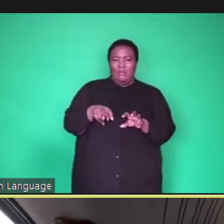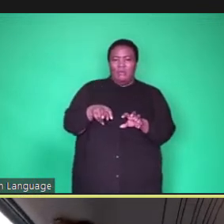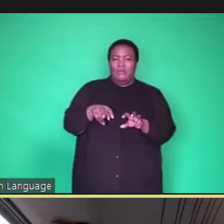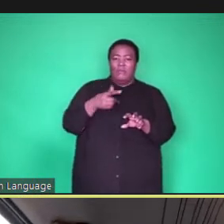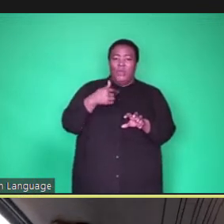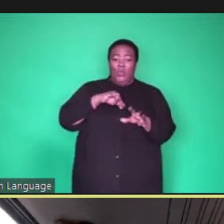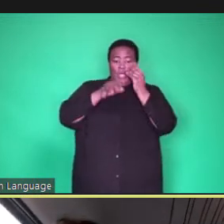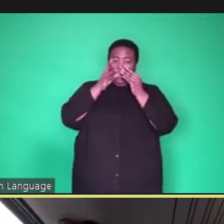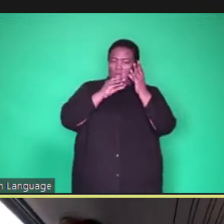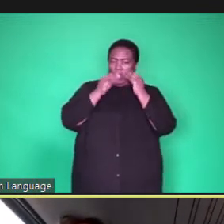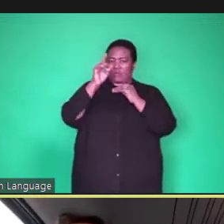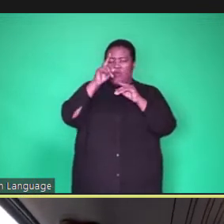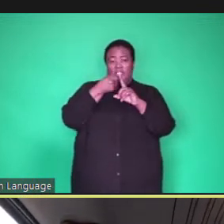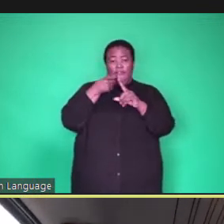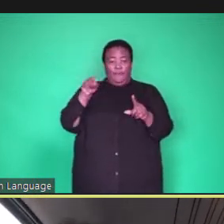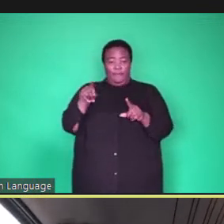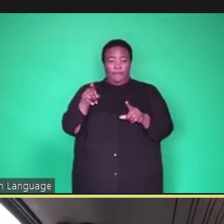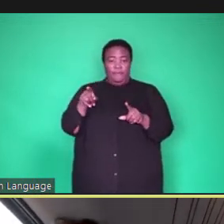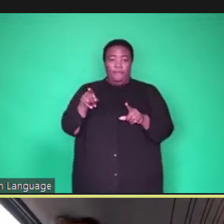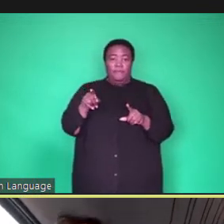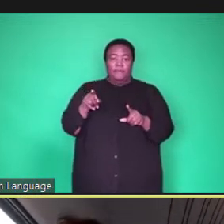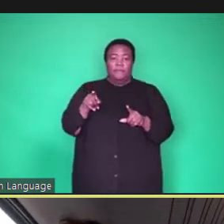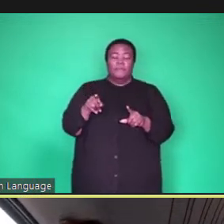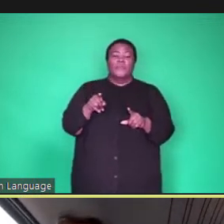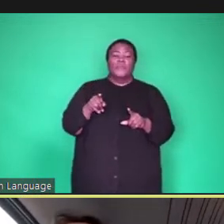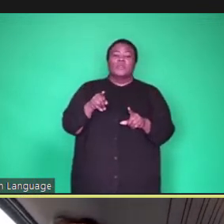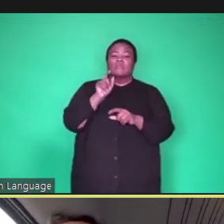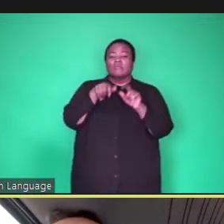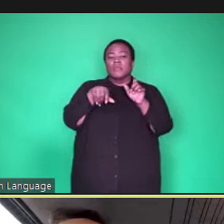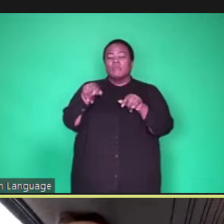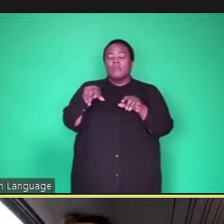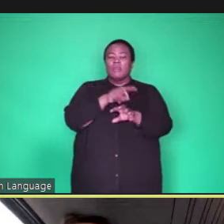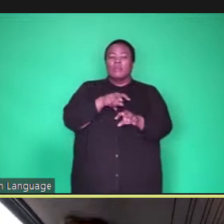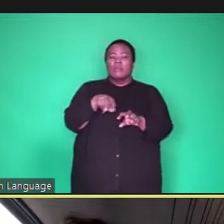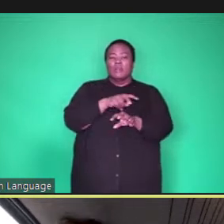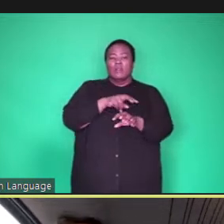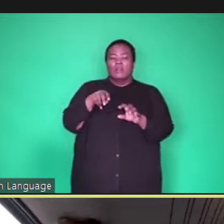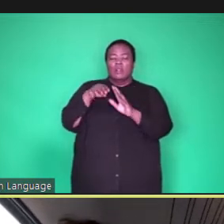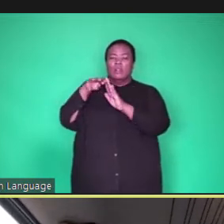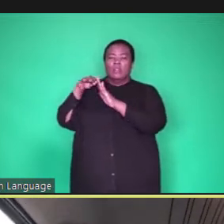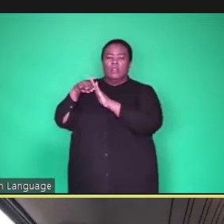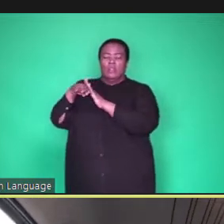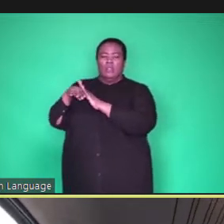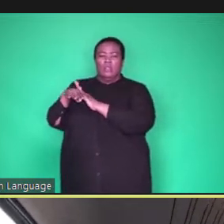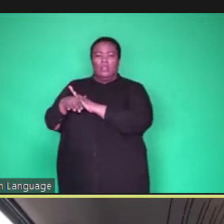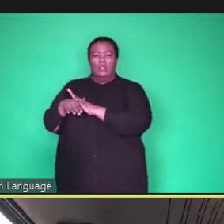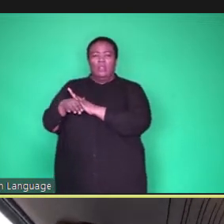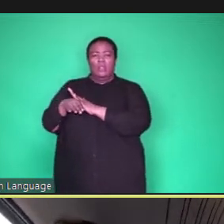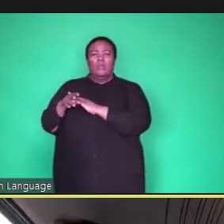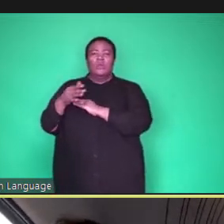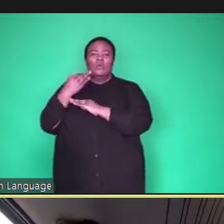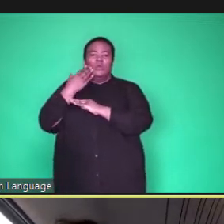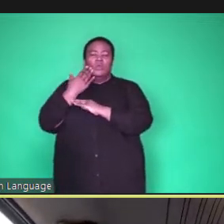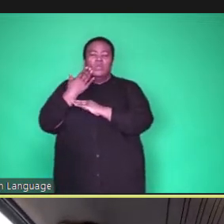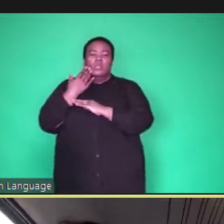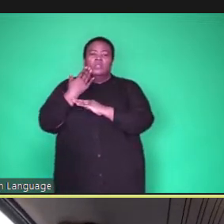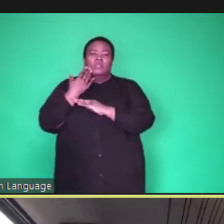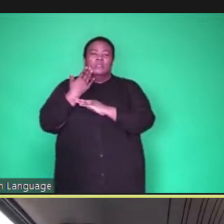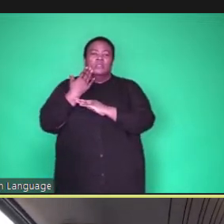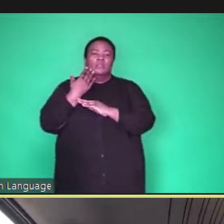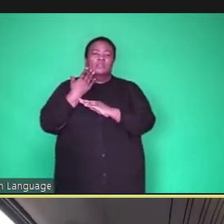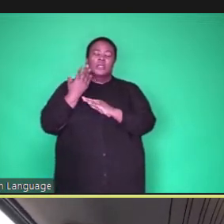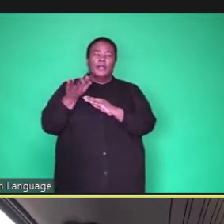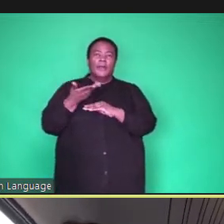slide is that the contribution of migration declines when the proportion urban